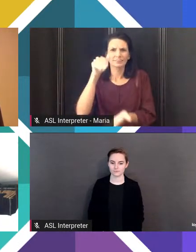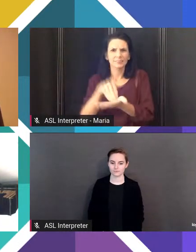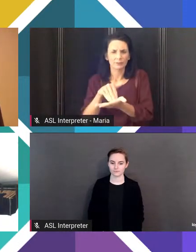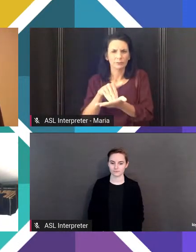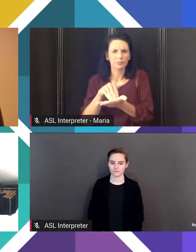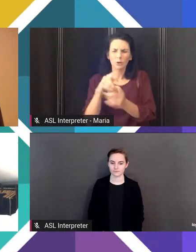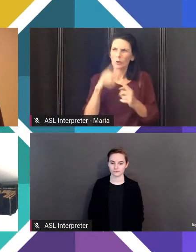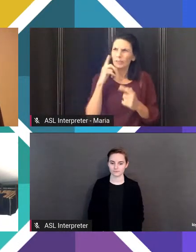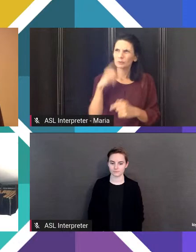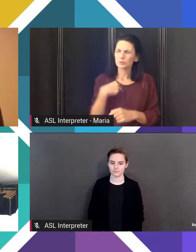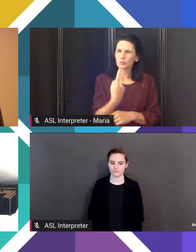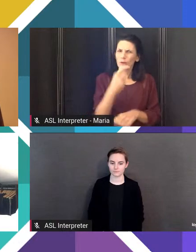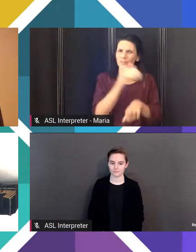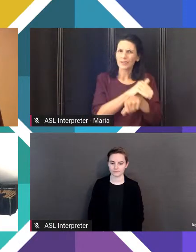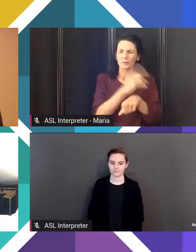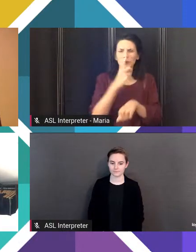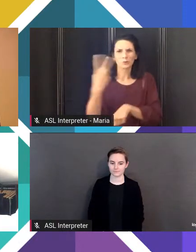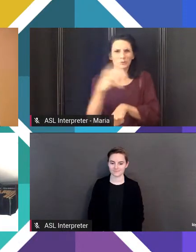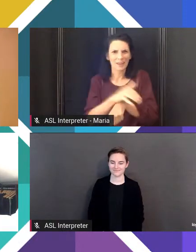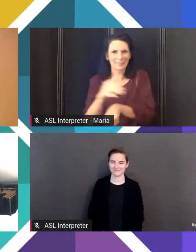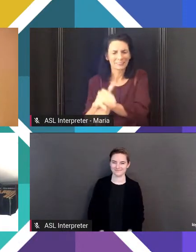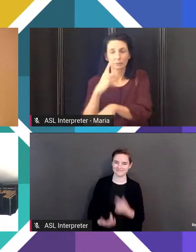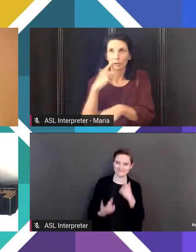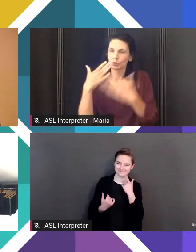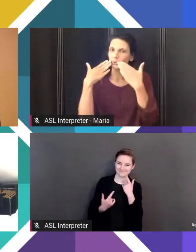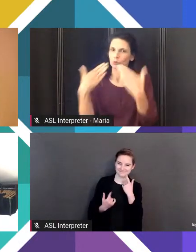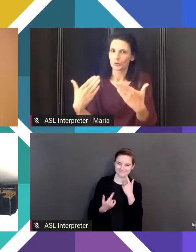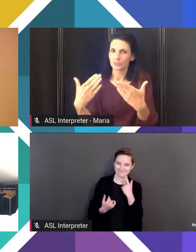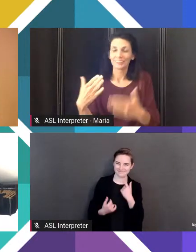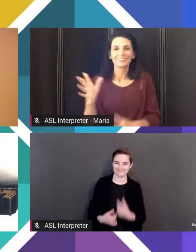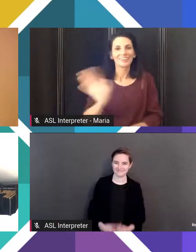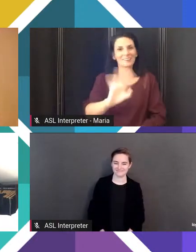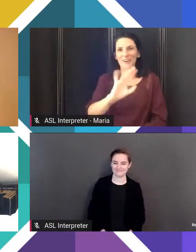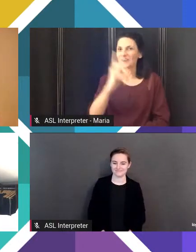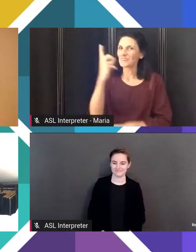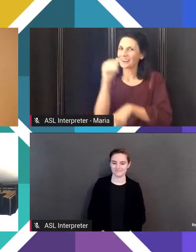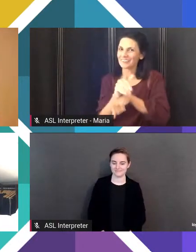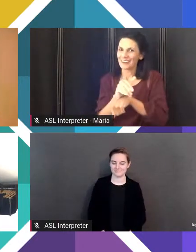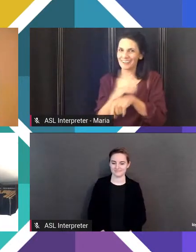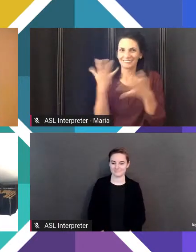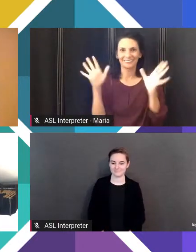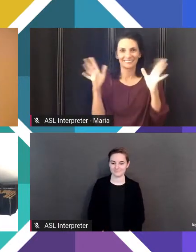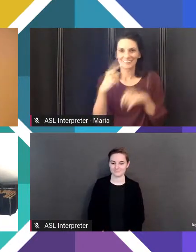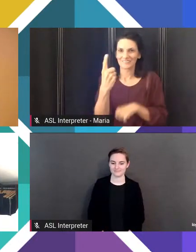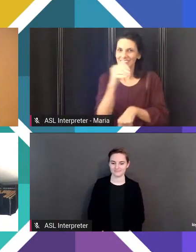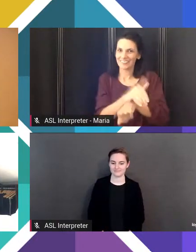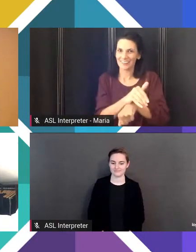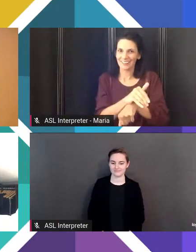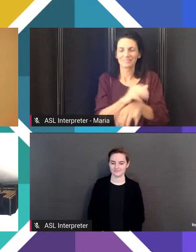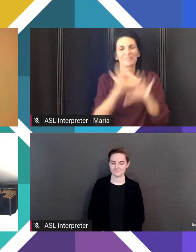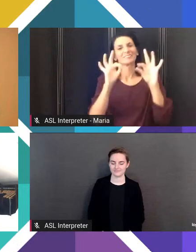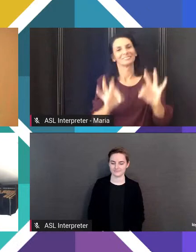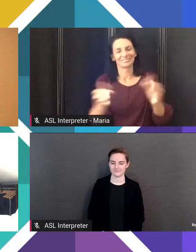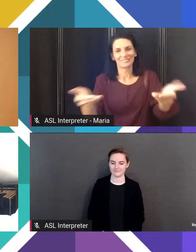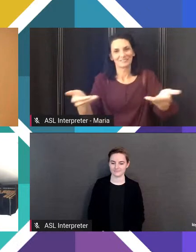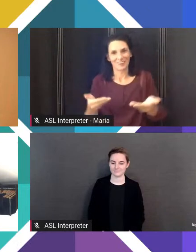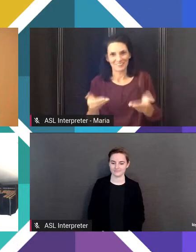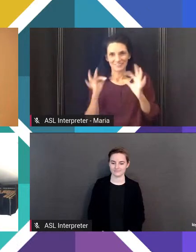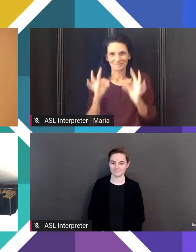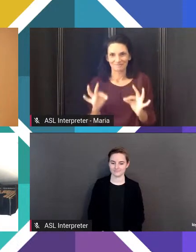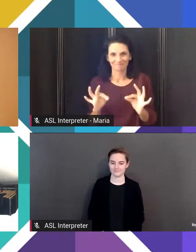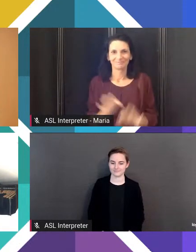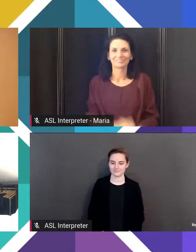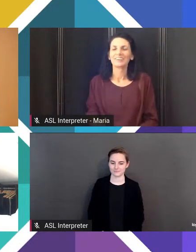and it was so good that I thought it was two nights. It was one night only. Okay. Welcome. In my brain, which has